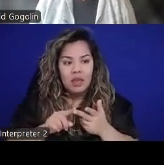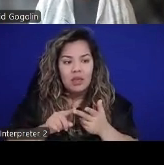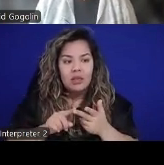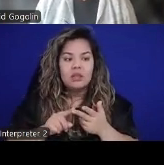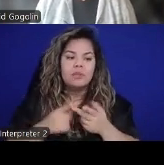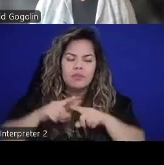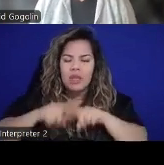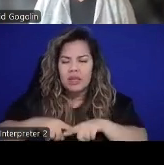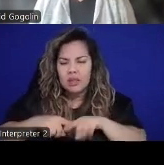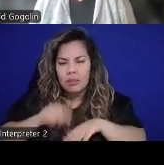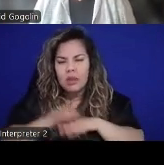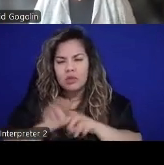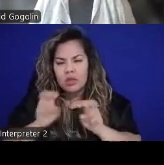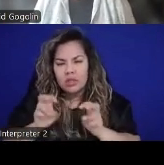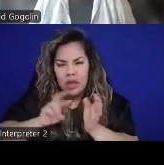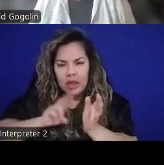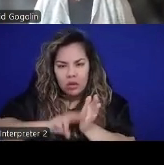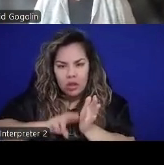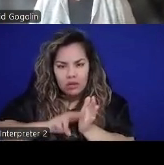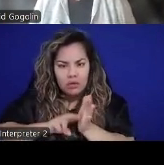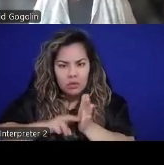journal. It is integrity,